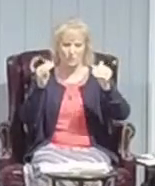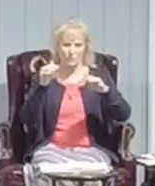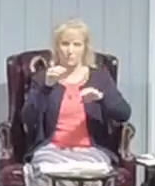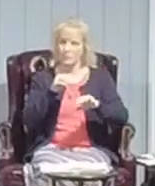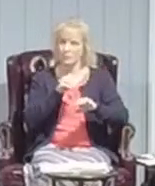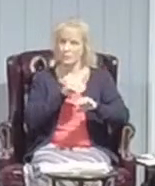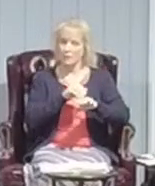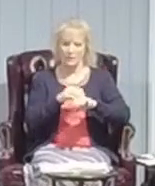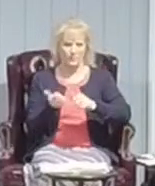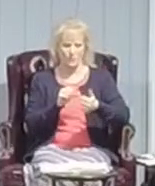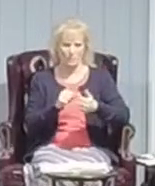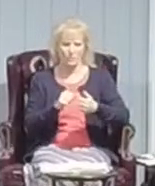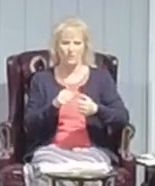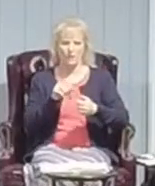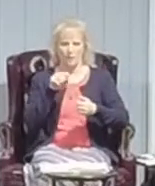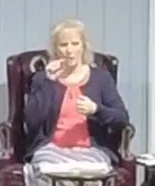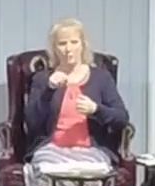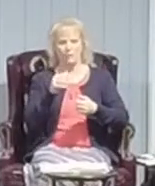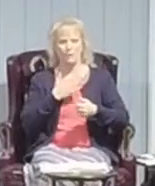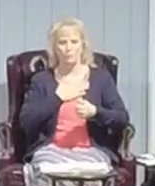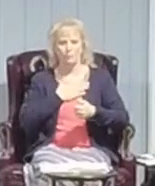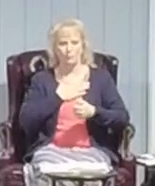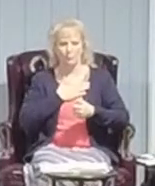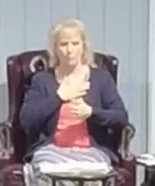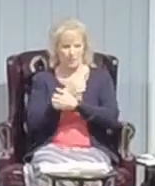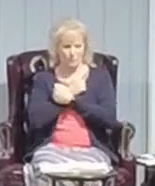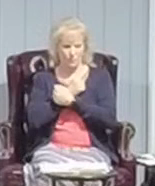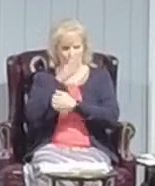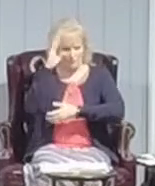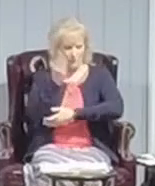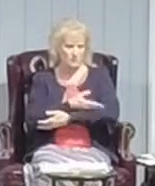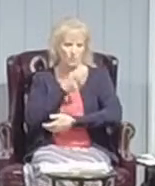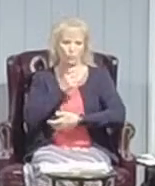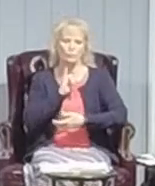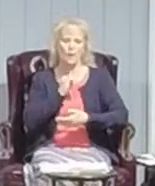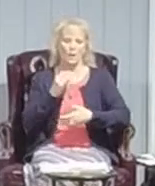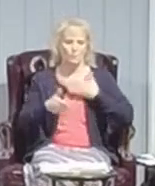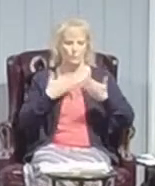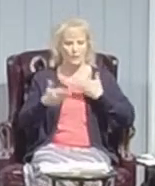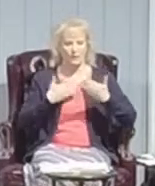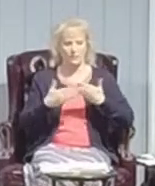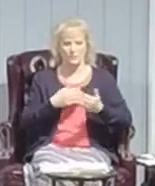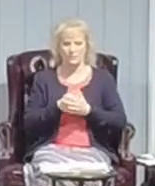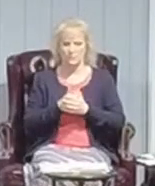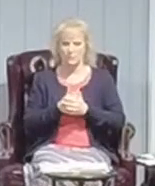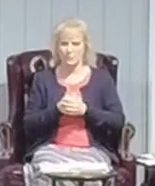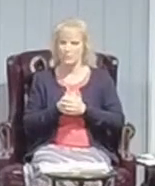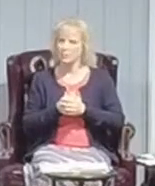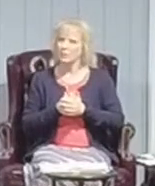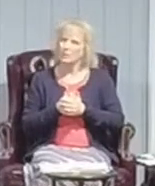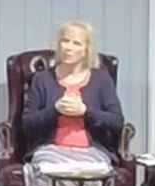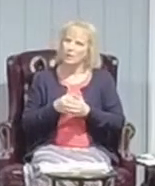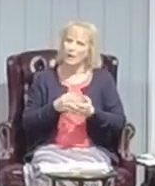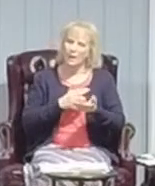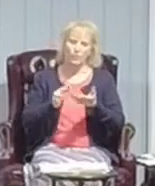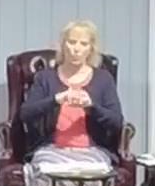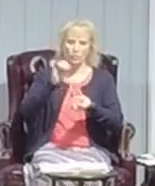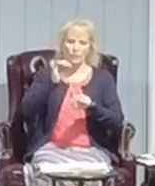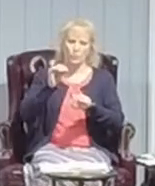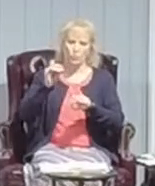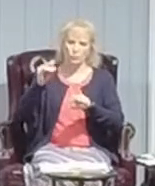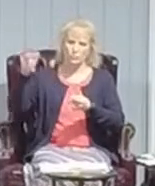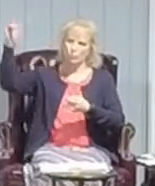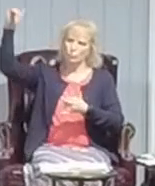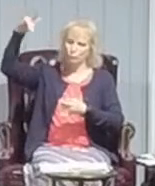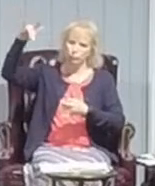thou art my beloved Son, in whom I am well pleased. Luke 3:22. And the Holy Ghost descended in a bodily shape like a dove upon